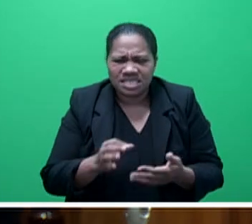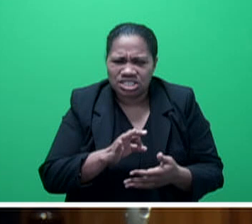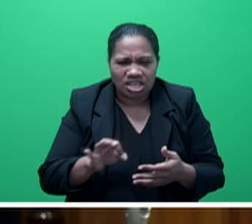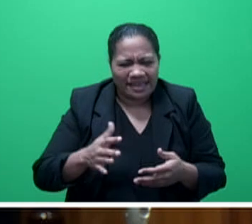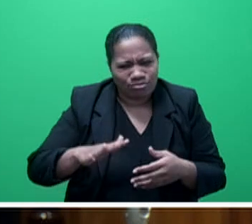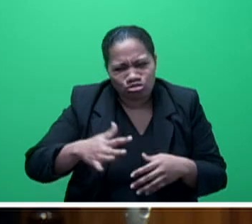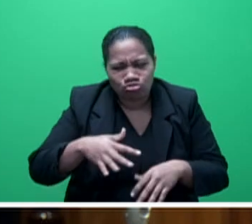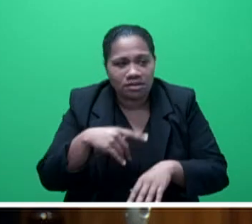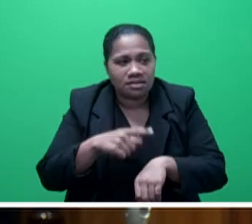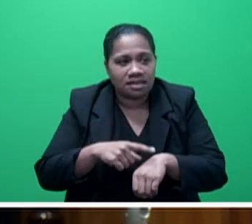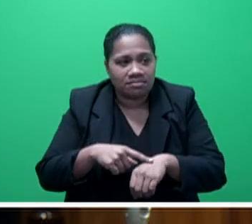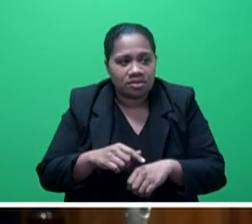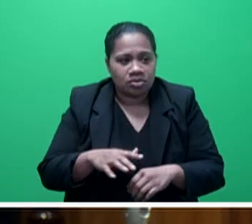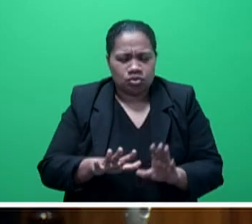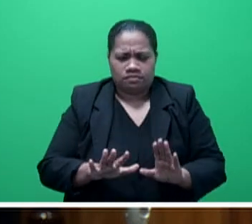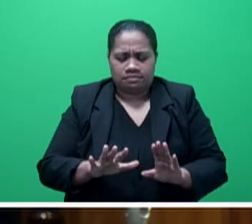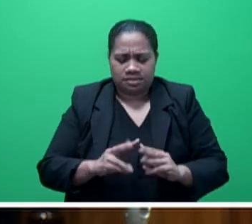Oops, something happened to my computer.